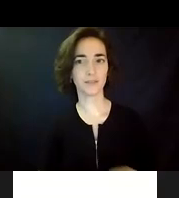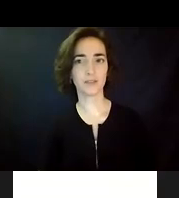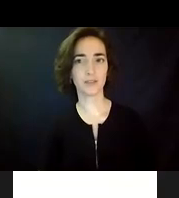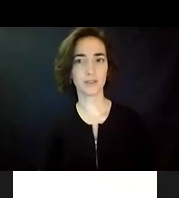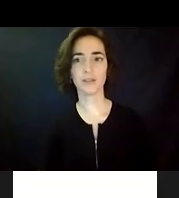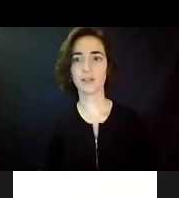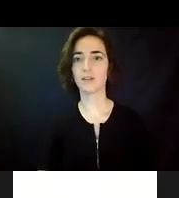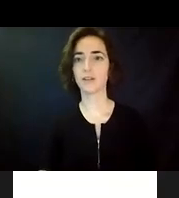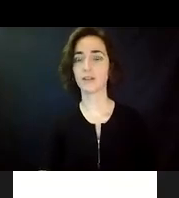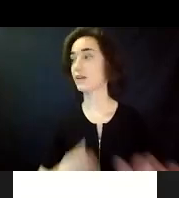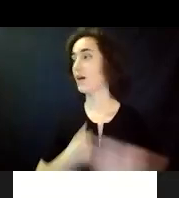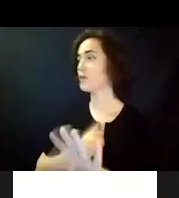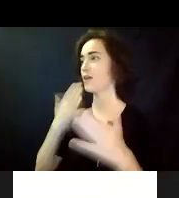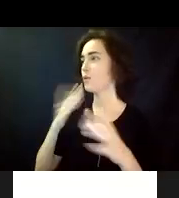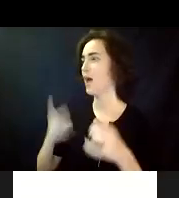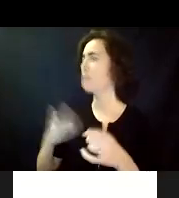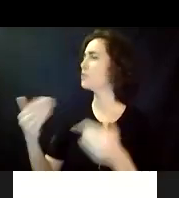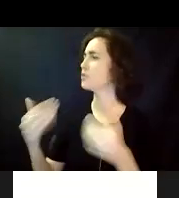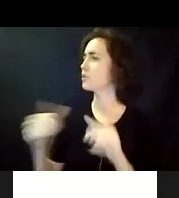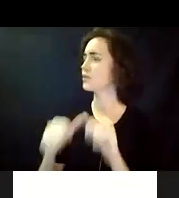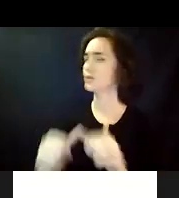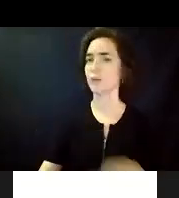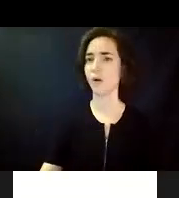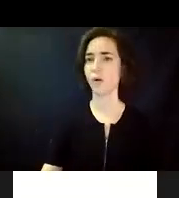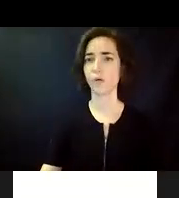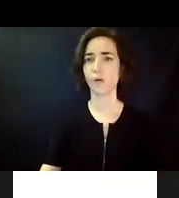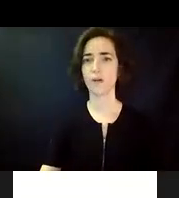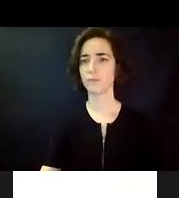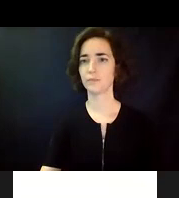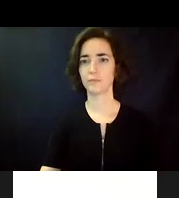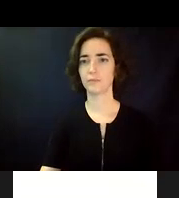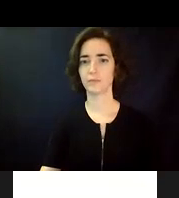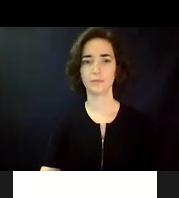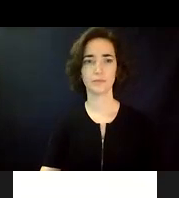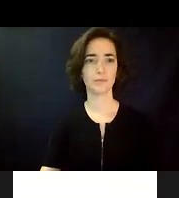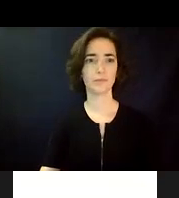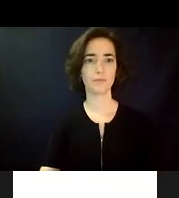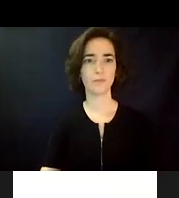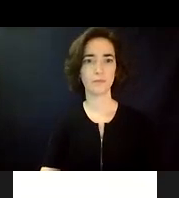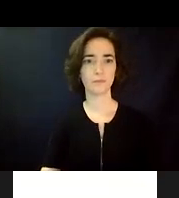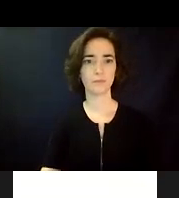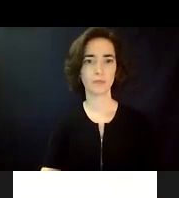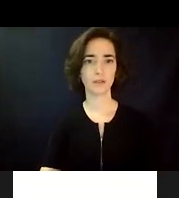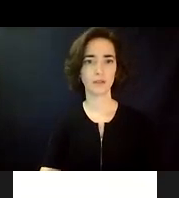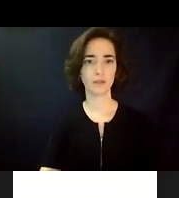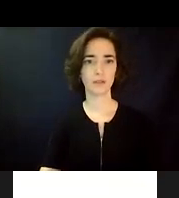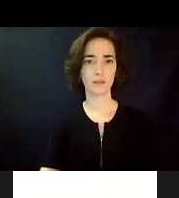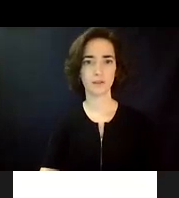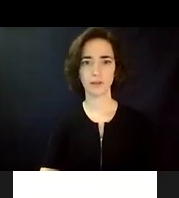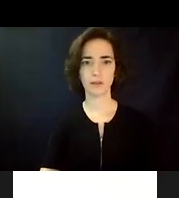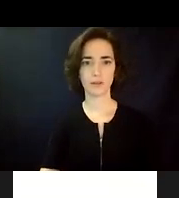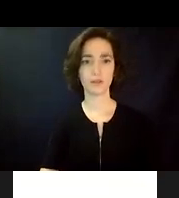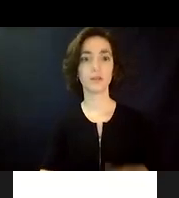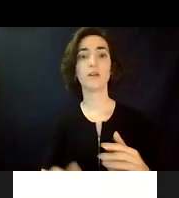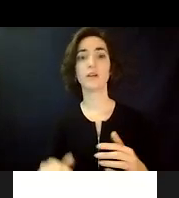I'm sorry, I don't know what happened. You can continue. Okay, so yeah, the Post-Secondary Apprenticeship for Youth Pilot, which stands for